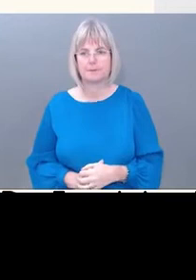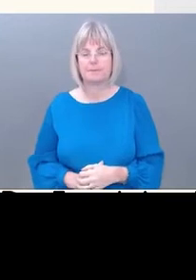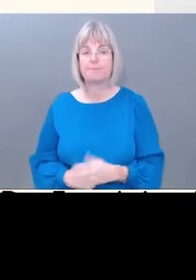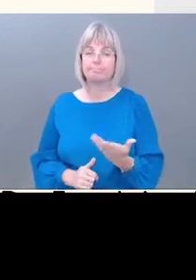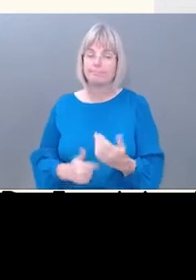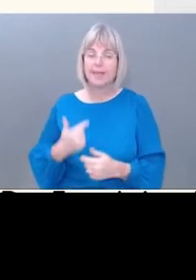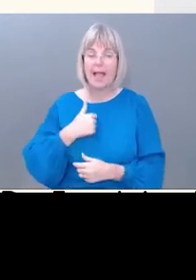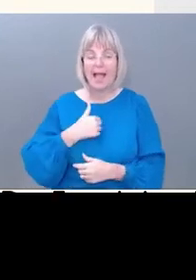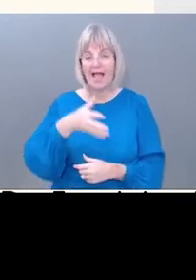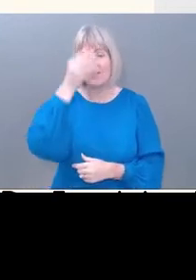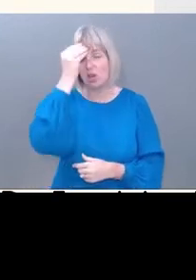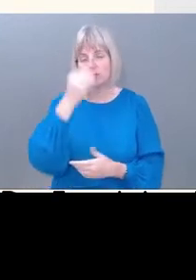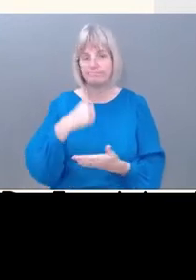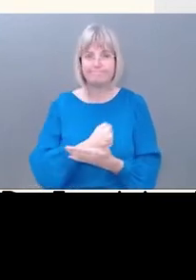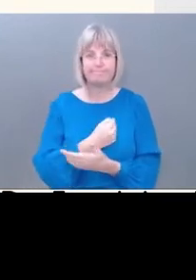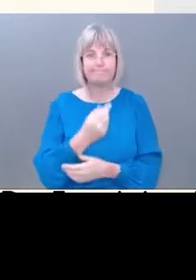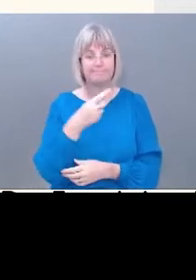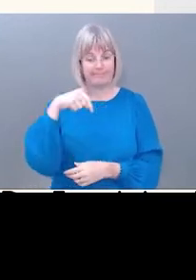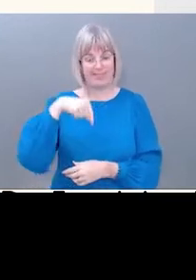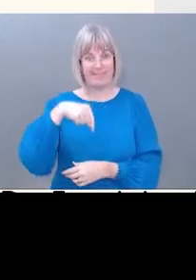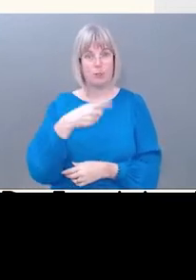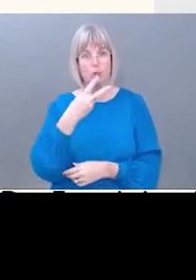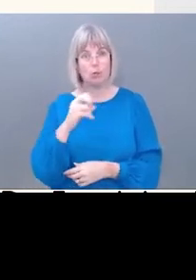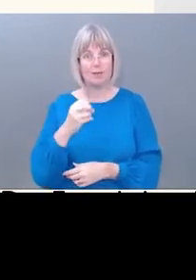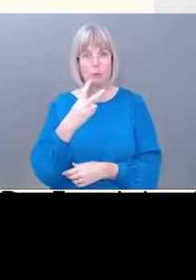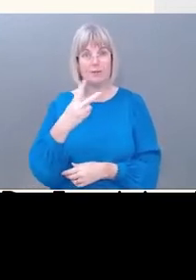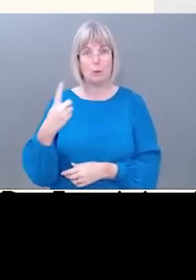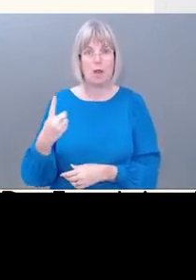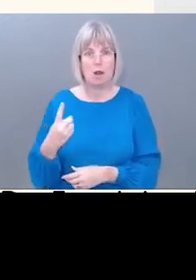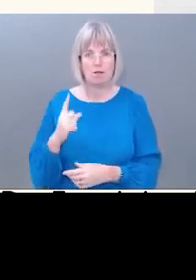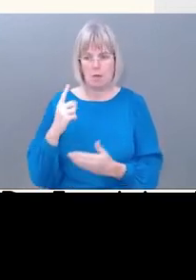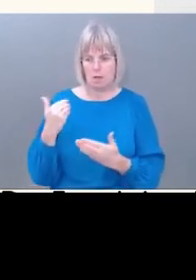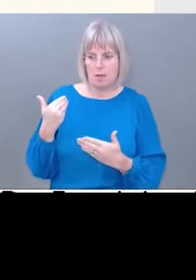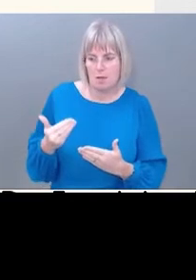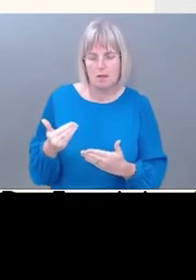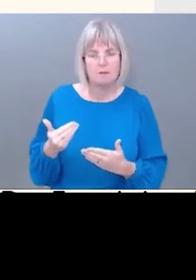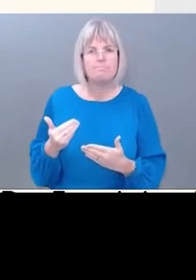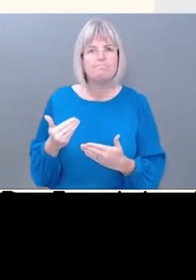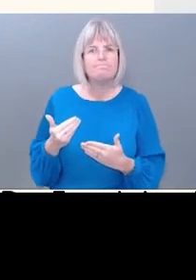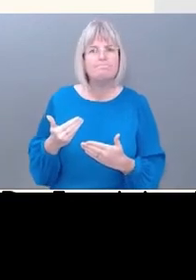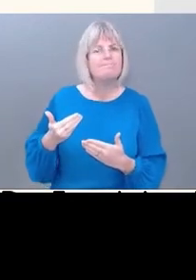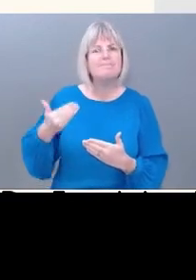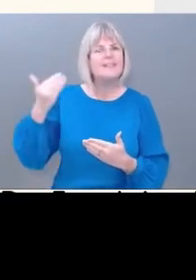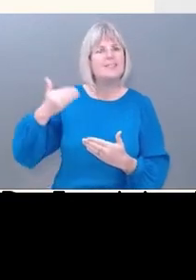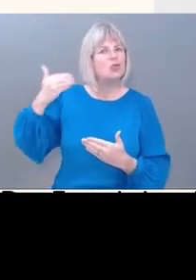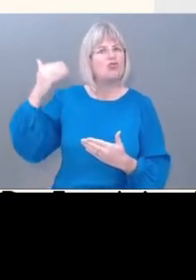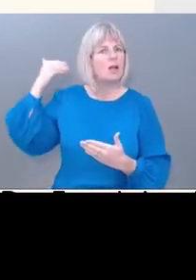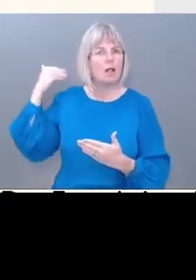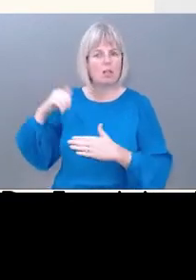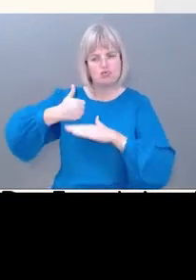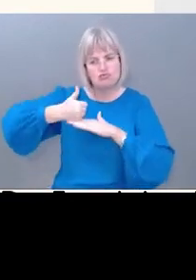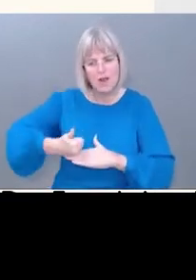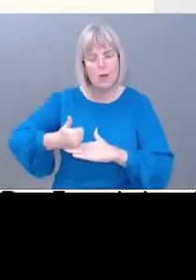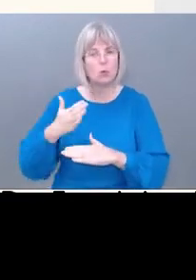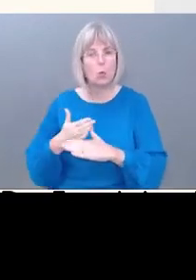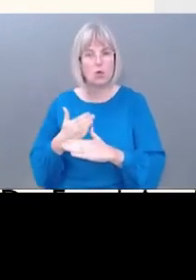2021, there is very little groundwork to go from to kind of build these initiatives build these off. I've